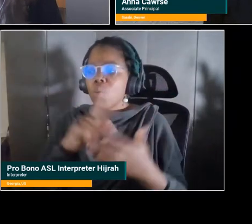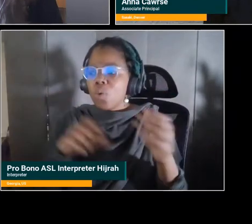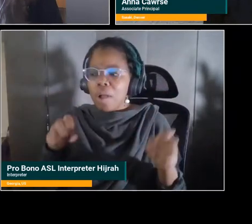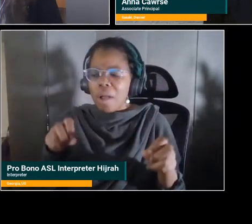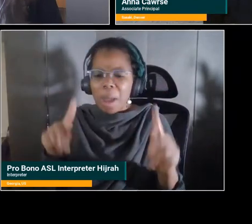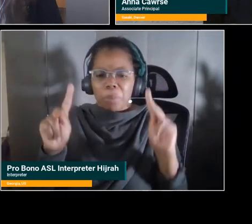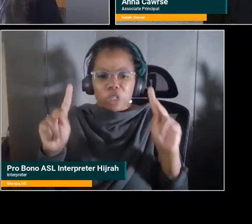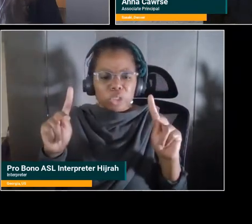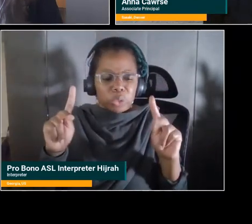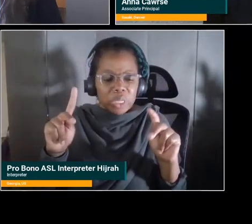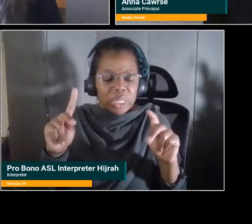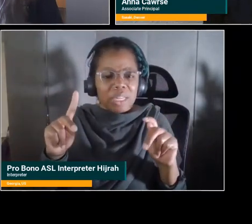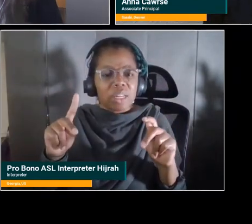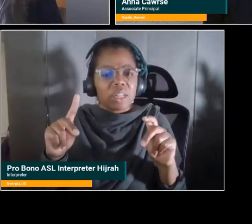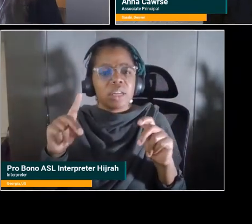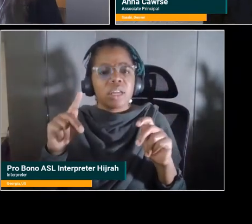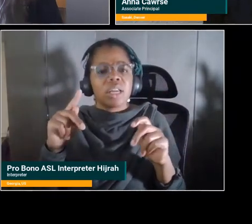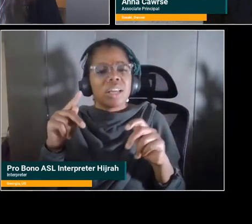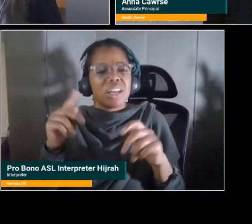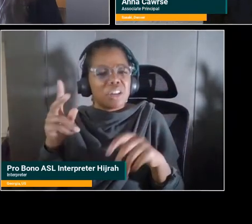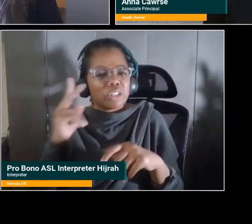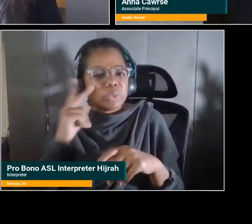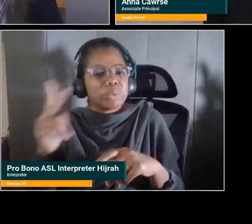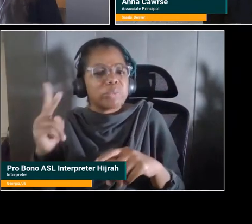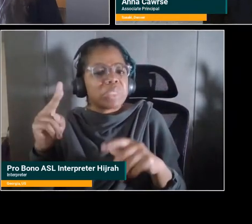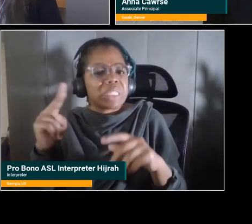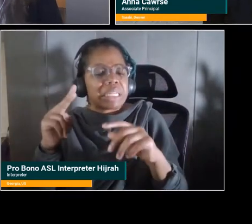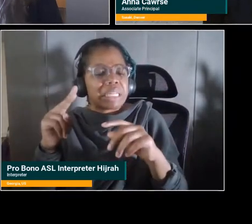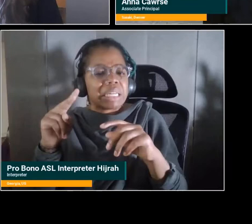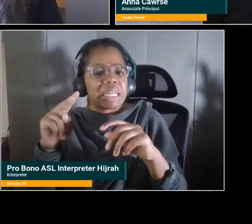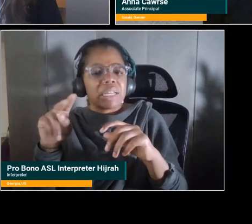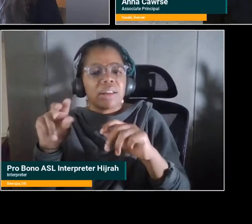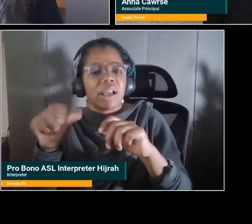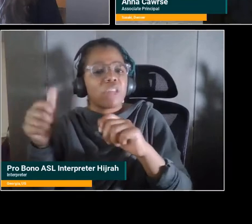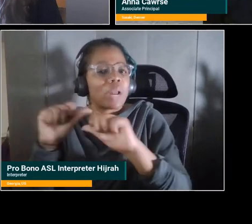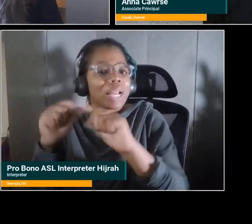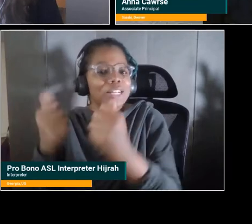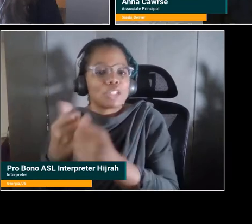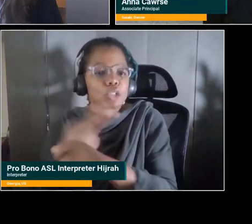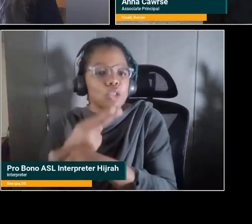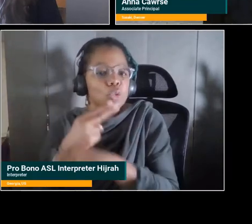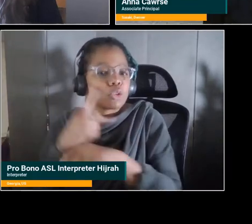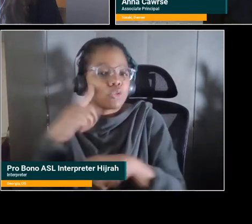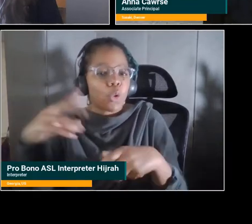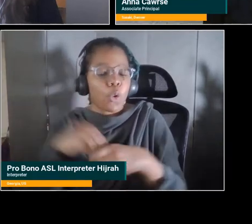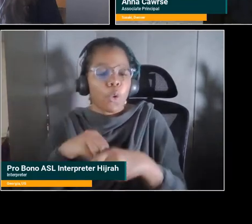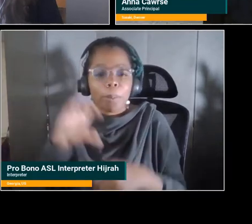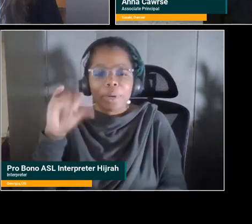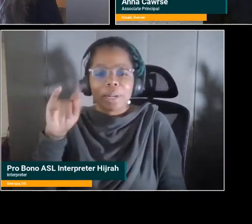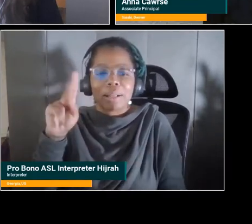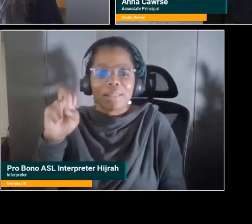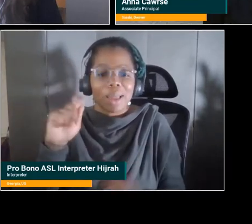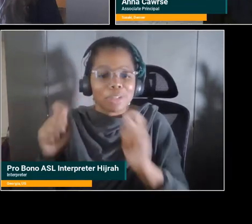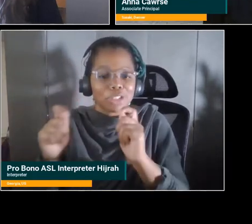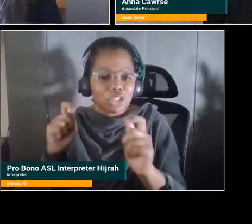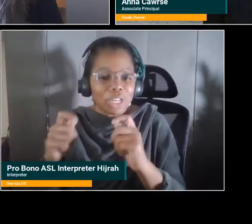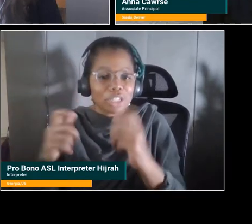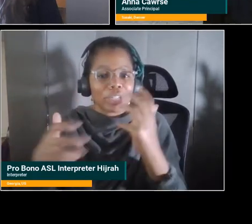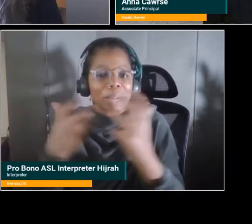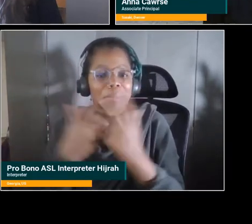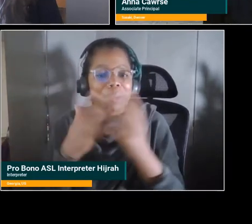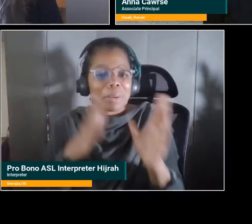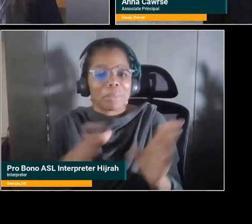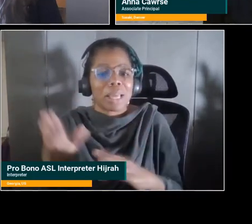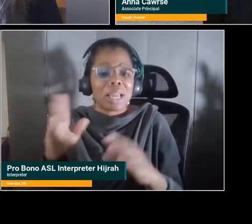do you see or have you seen agencies use to incorporate climate change adaptation planning into